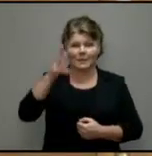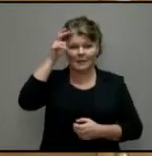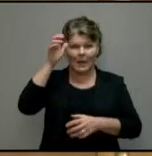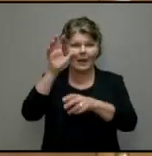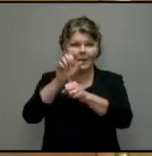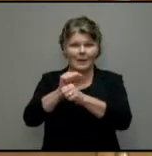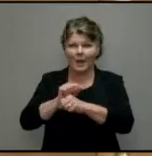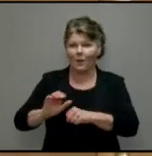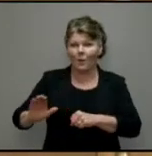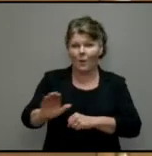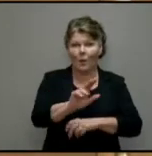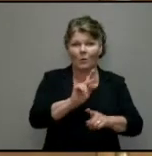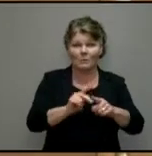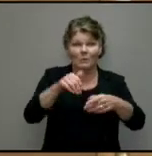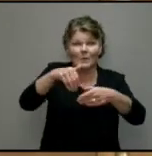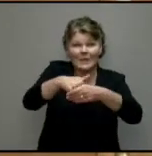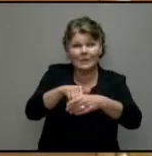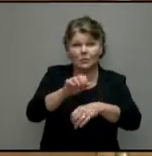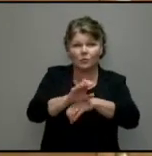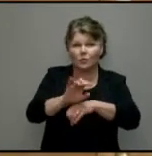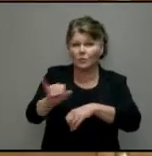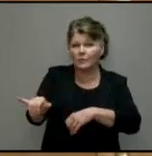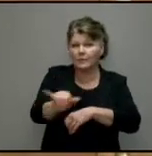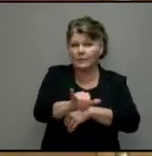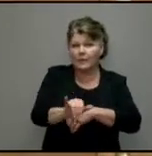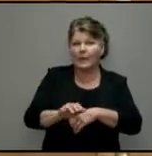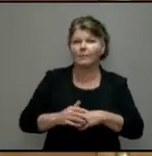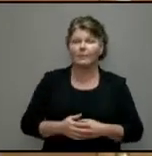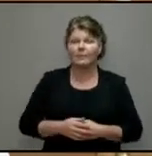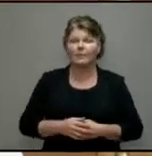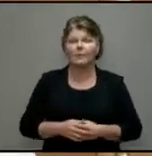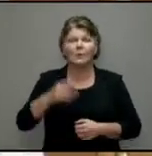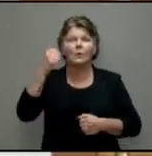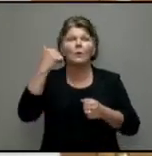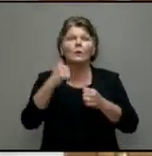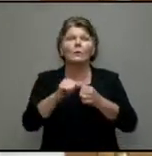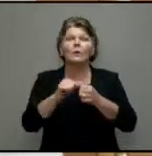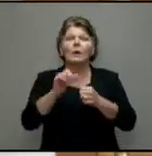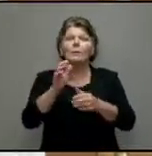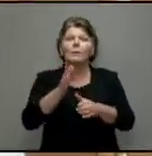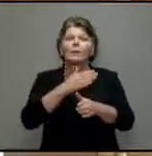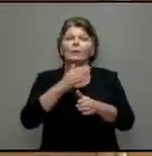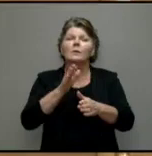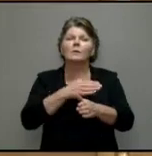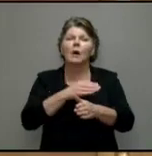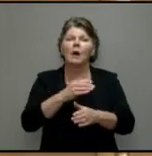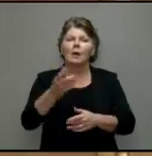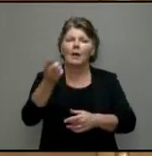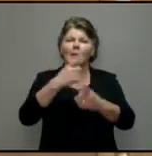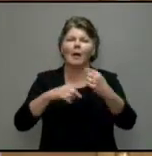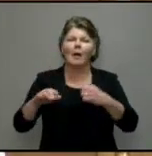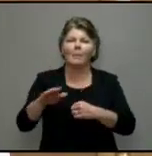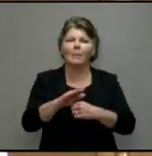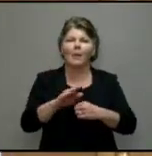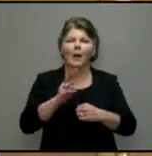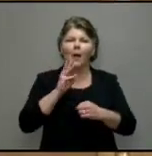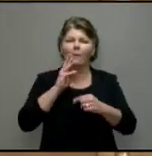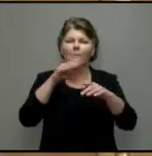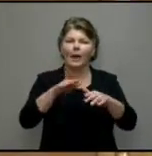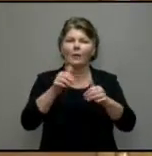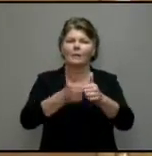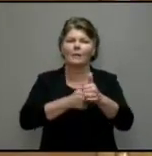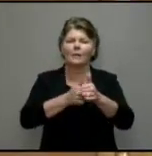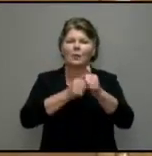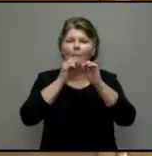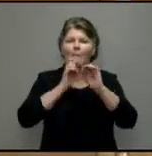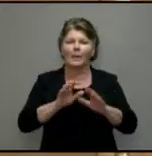those that are inside of the church. Remember the old hymn, Come Thou Fount of Every Blessing? It was written by Robert Robinson back when he was